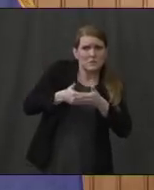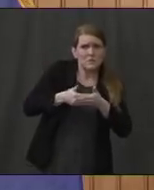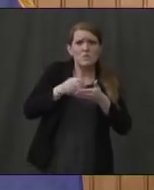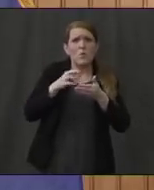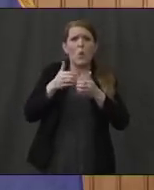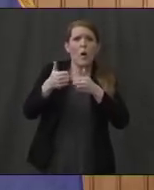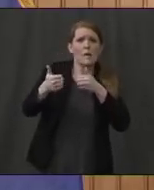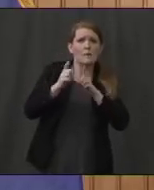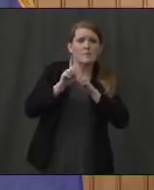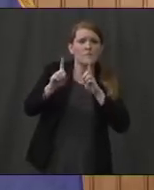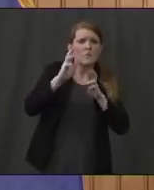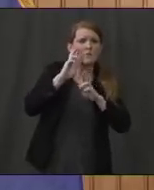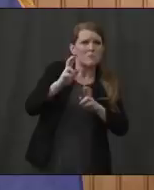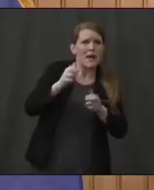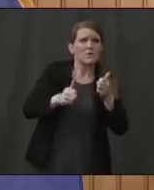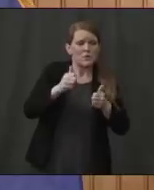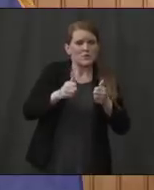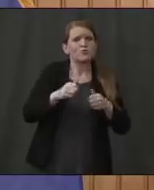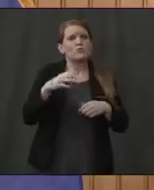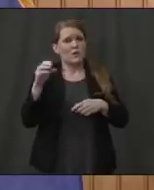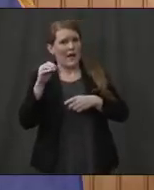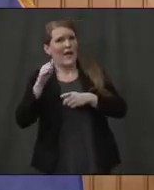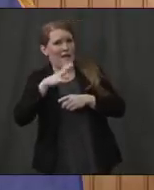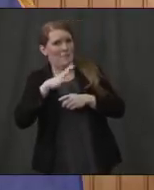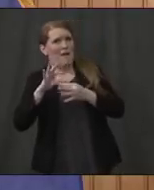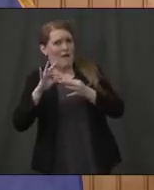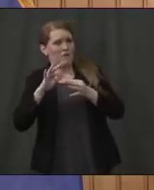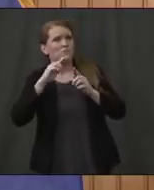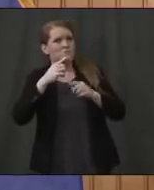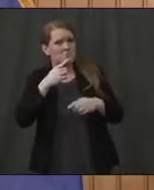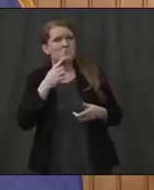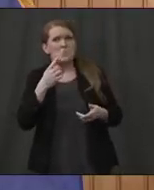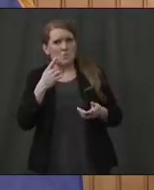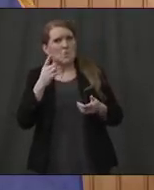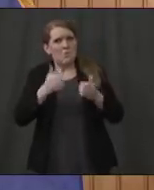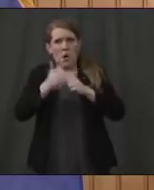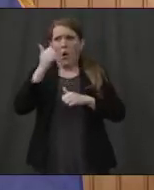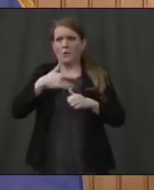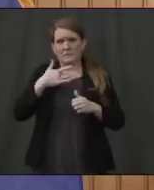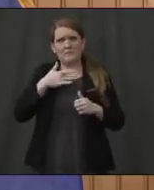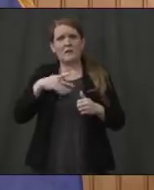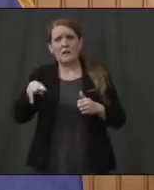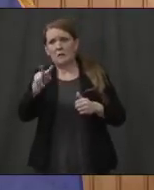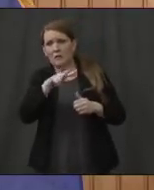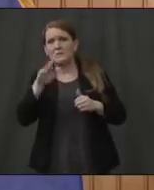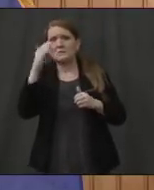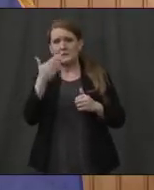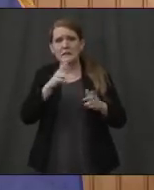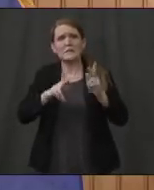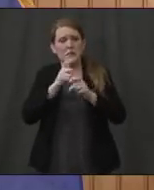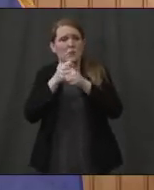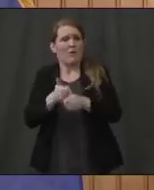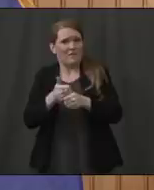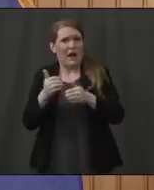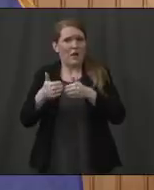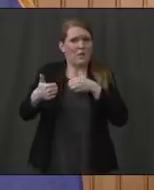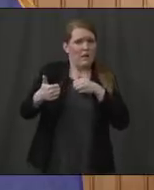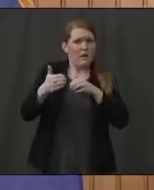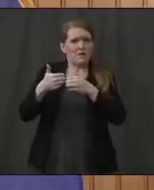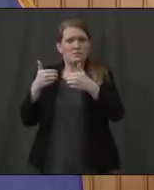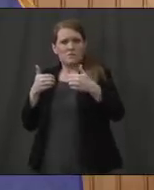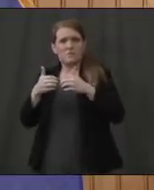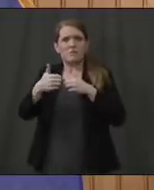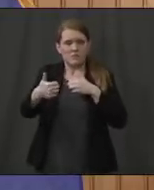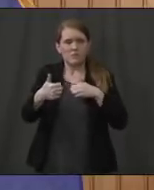fact. We've had to go to a couple of barbershops maybe and remind them that they are not on the essential list. We do have to go to some of